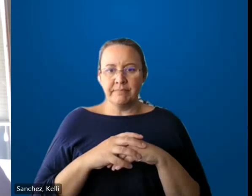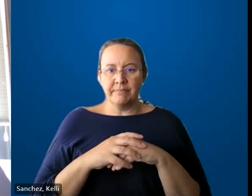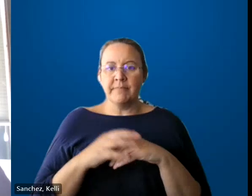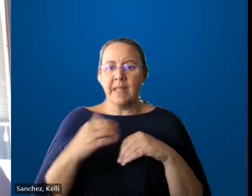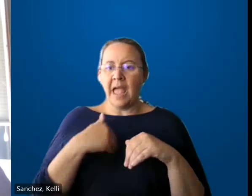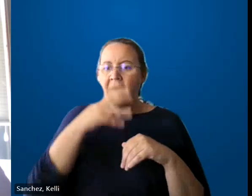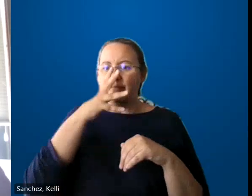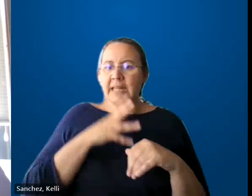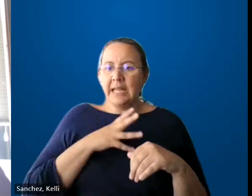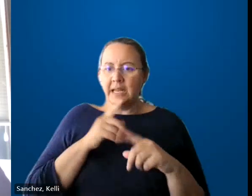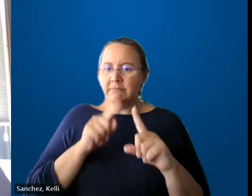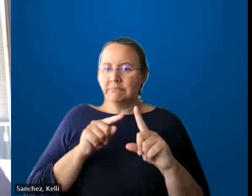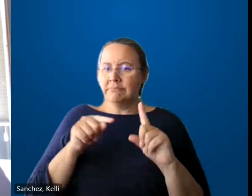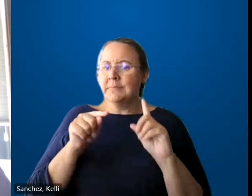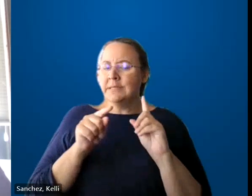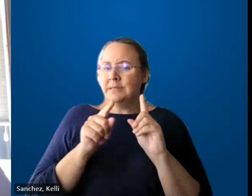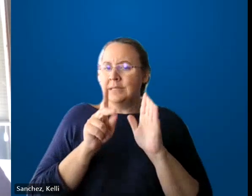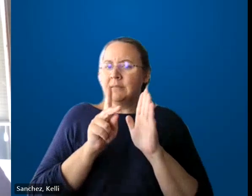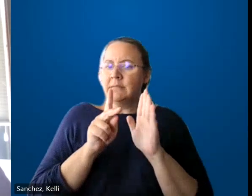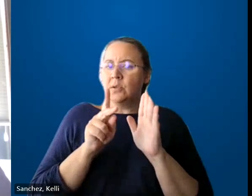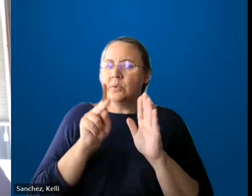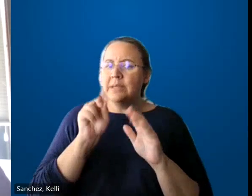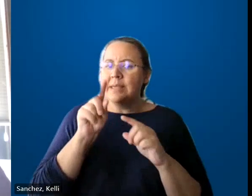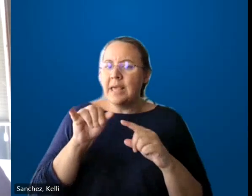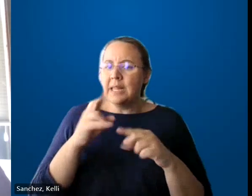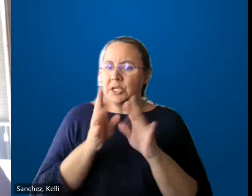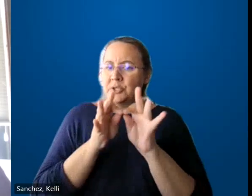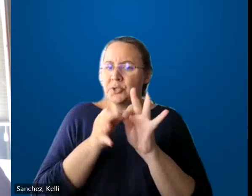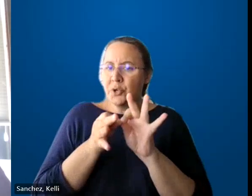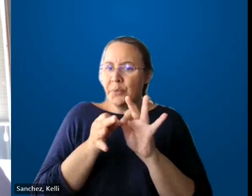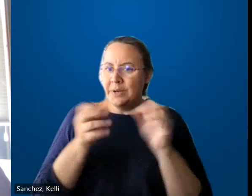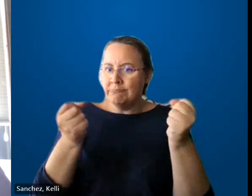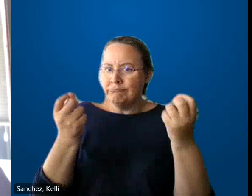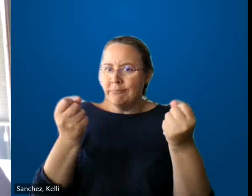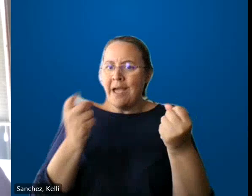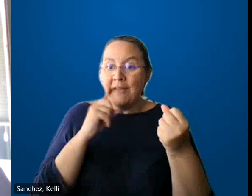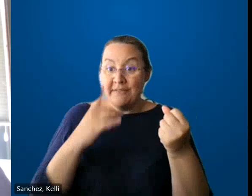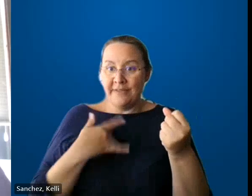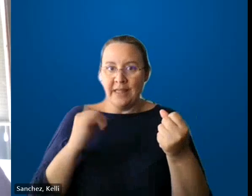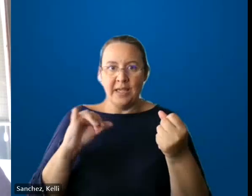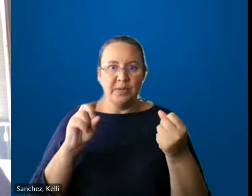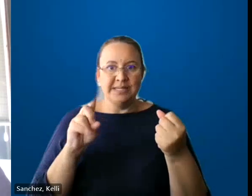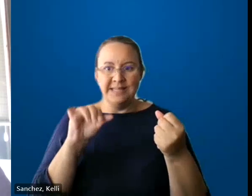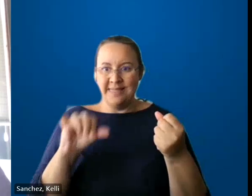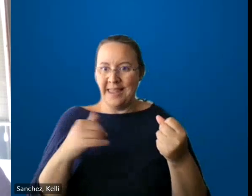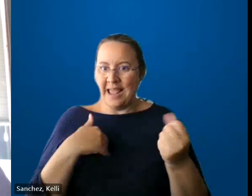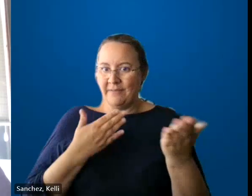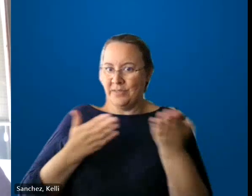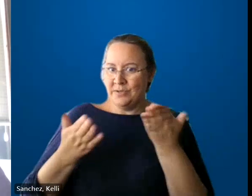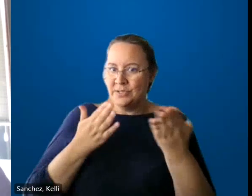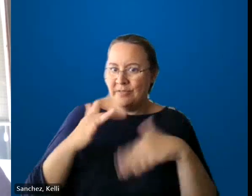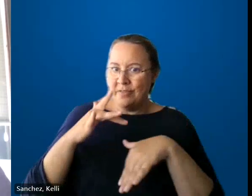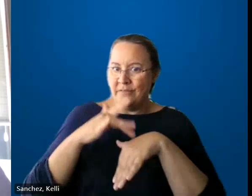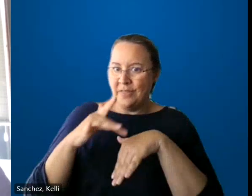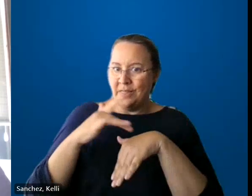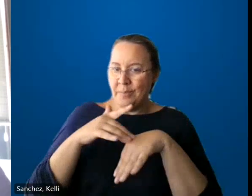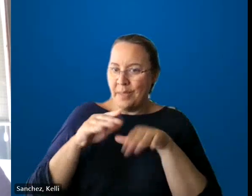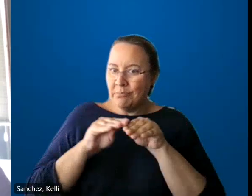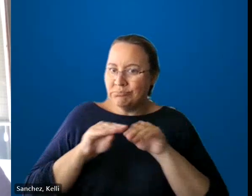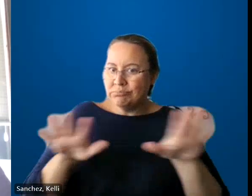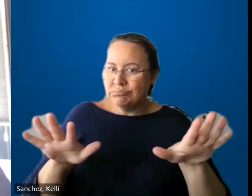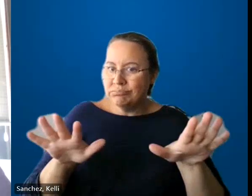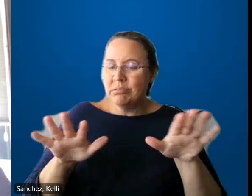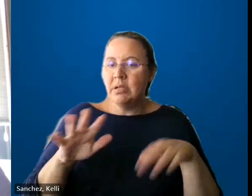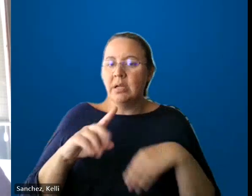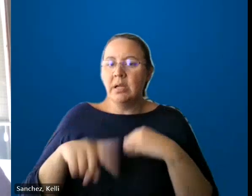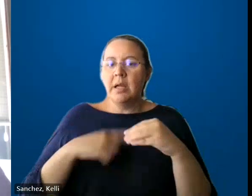lady Kelly interpreting and stuff. Mhm. I feel like if we did that and we had those services readily available, as far